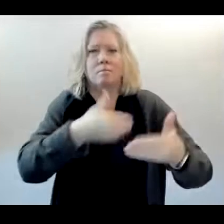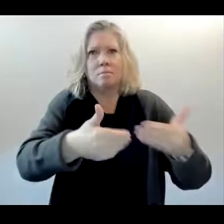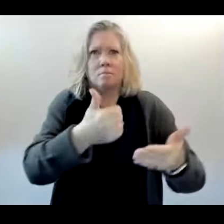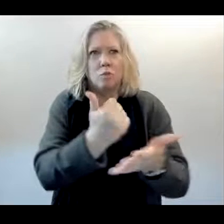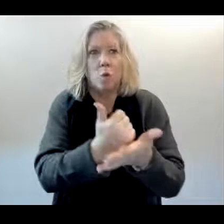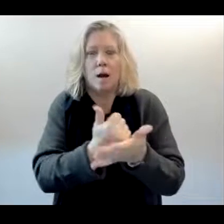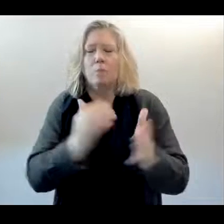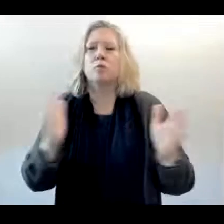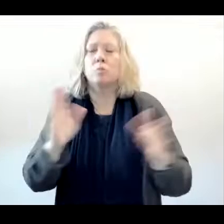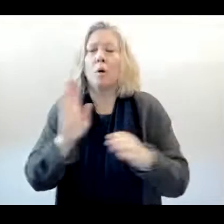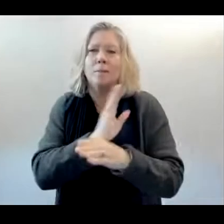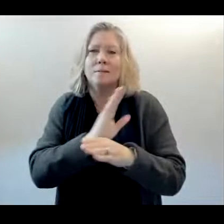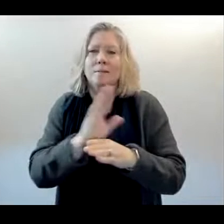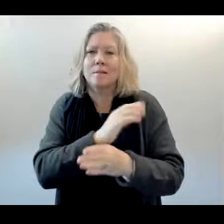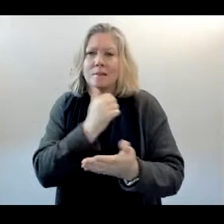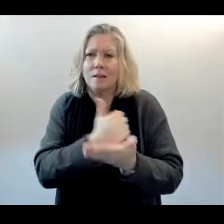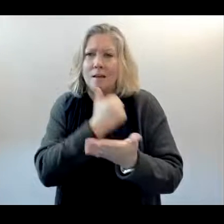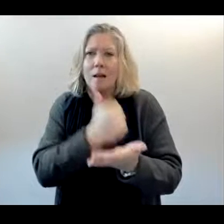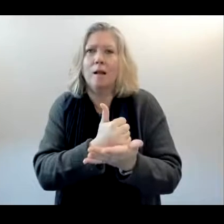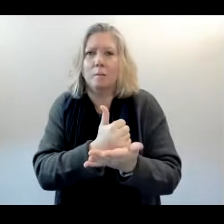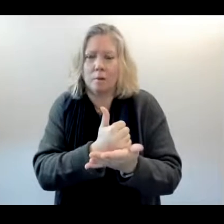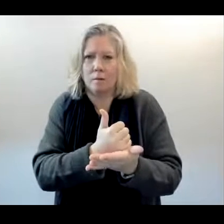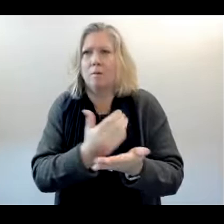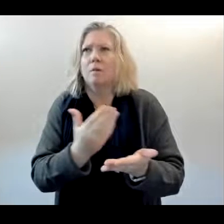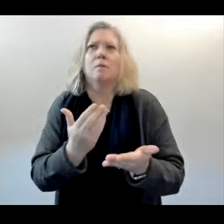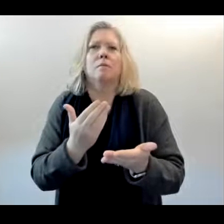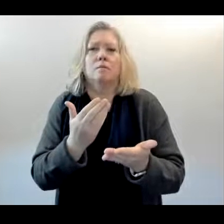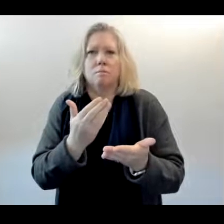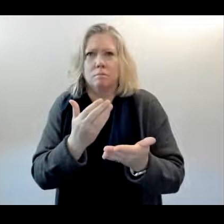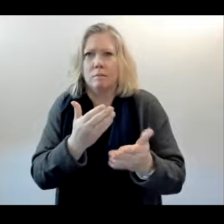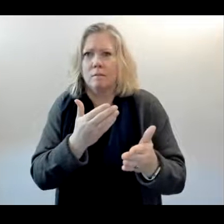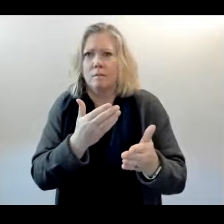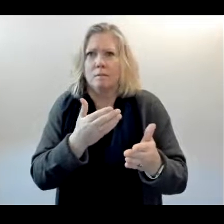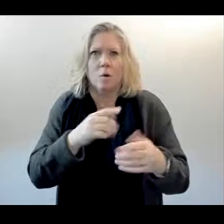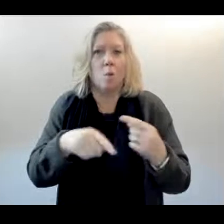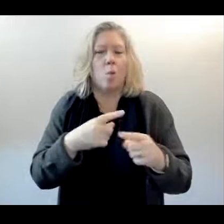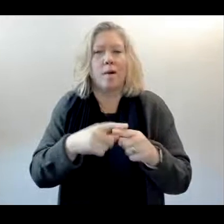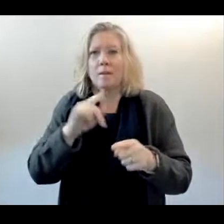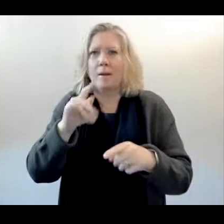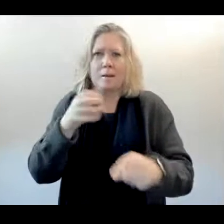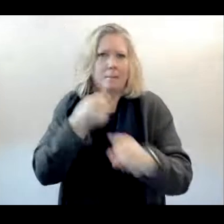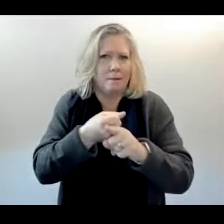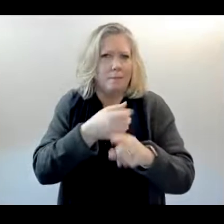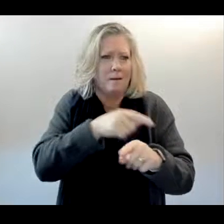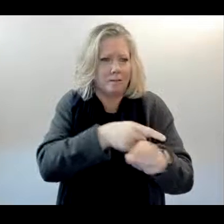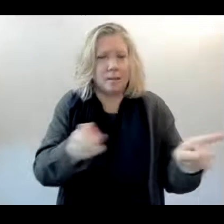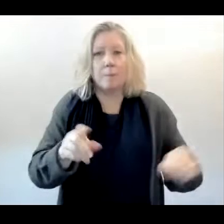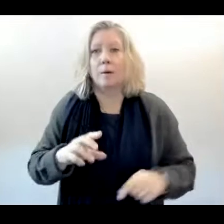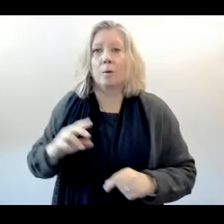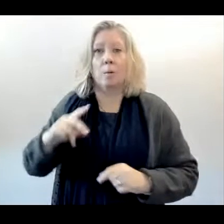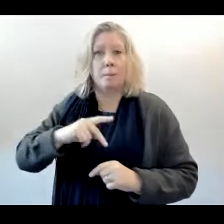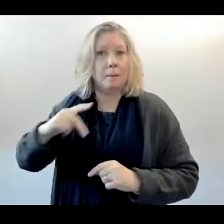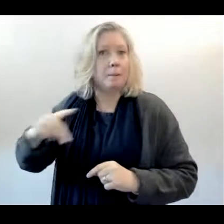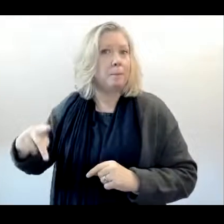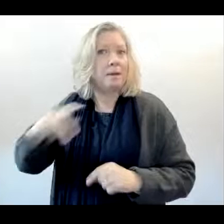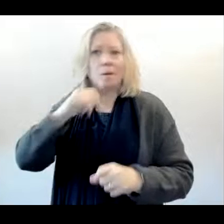in the city through, those impacts of the pandemic when, PPP wasn't going far enough, or those businesses